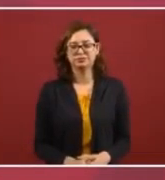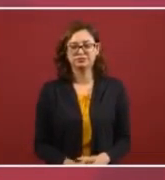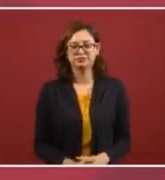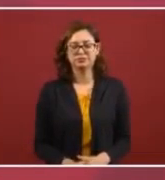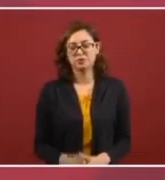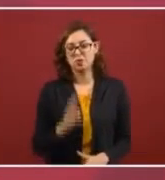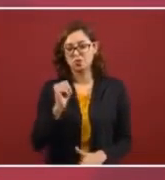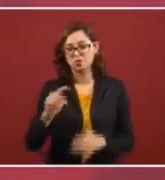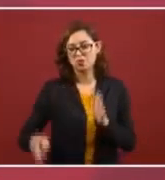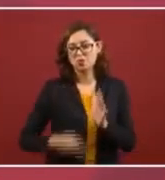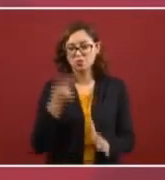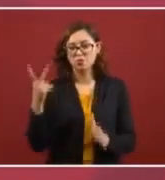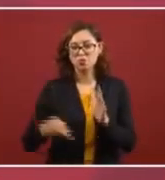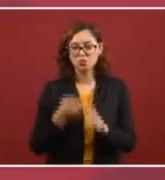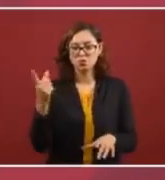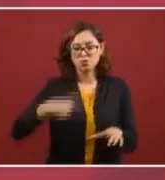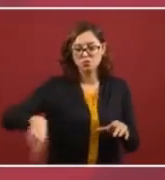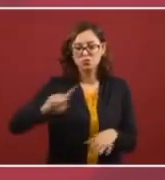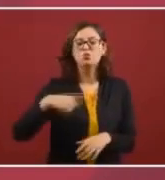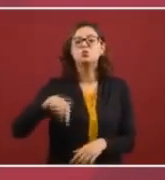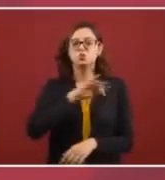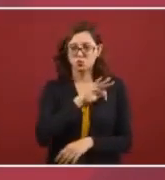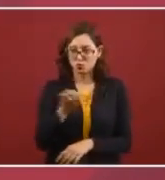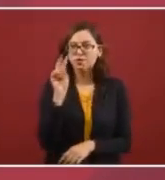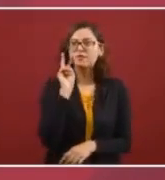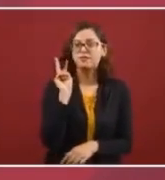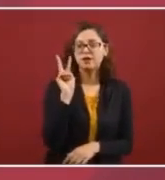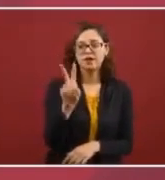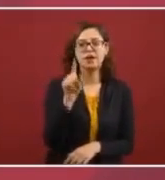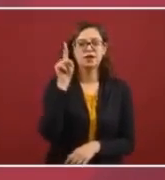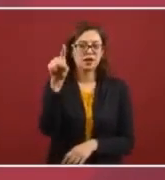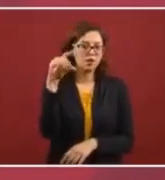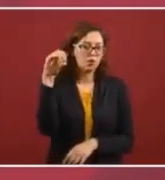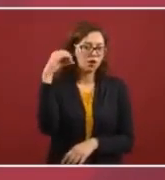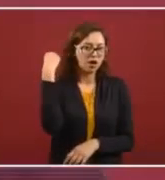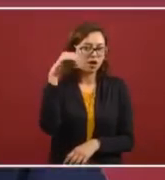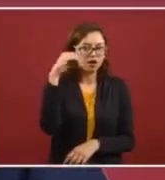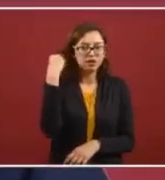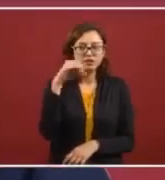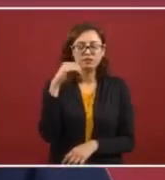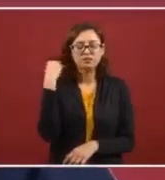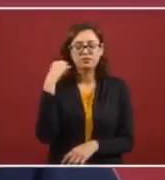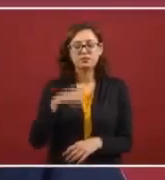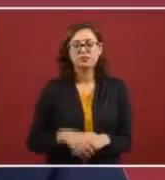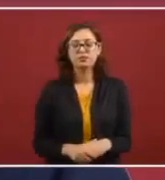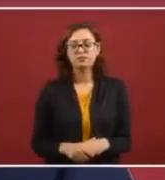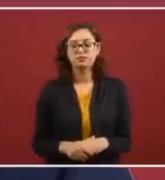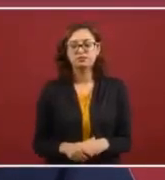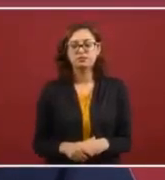of 9 innings. And I had time to see it in Oaxaca.